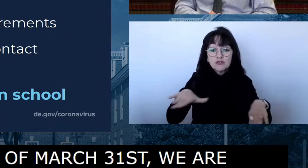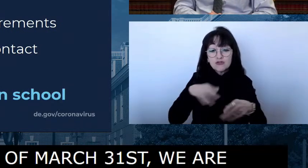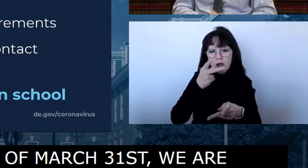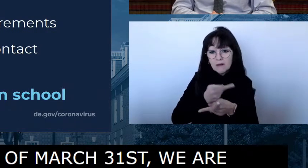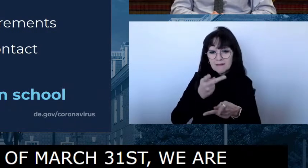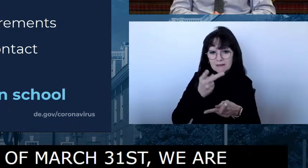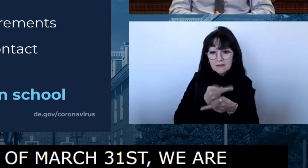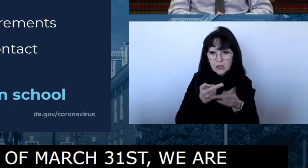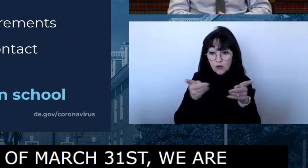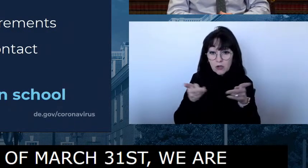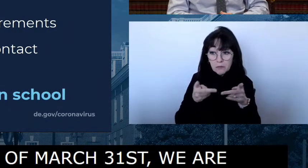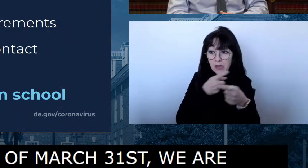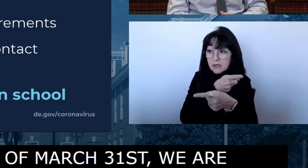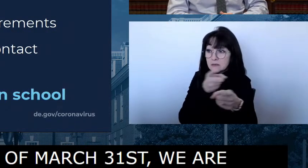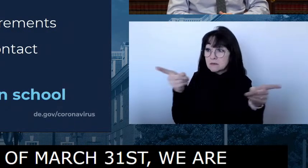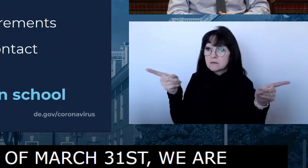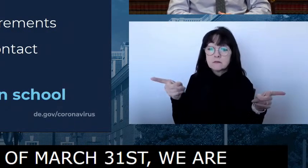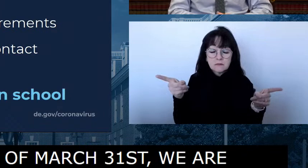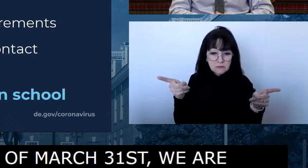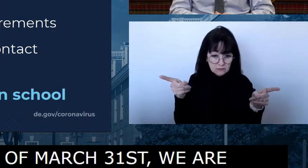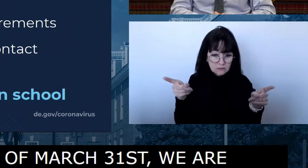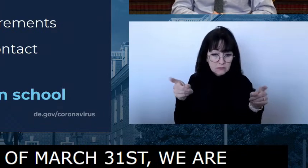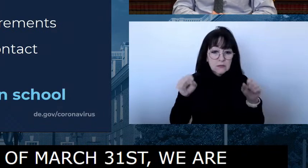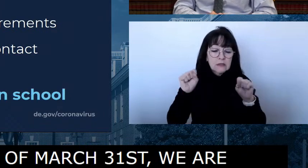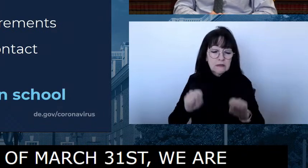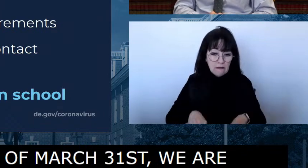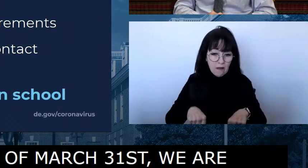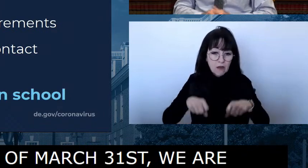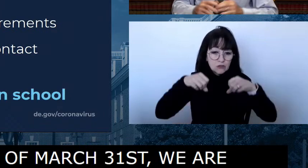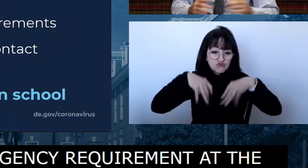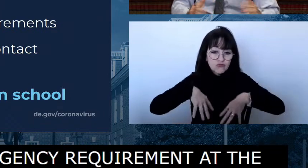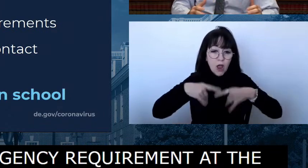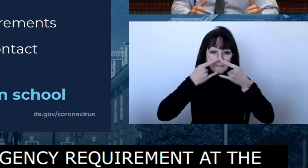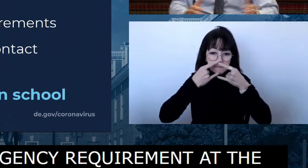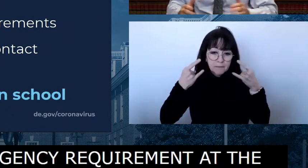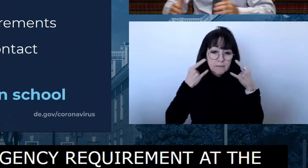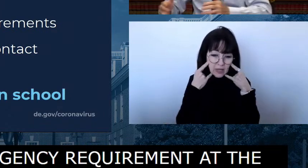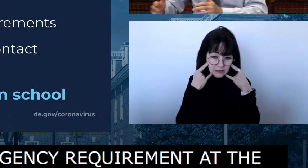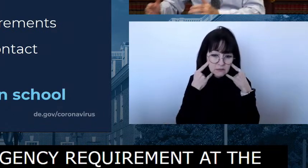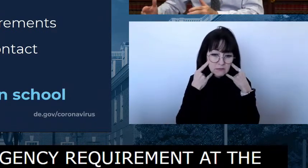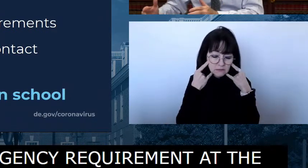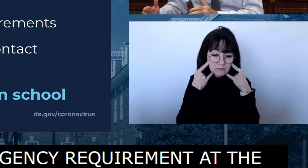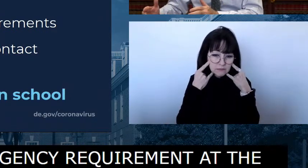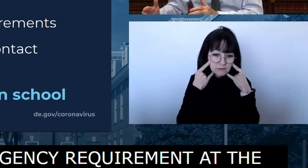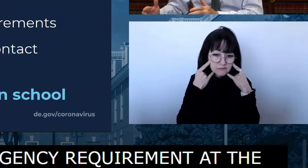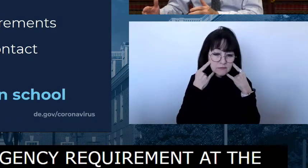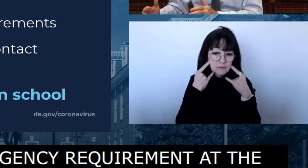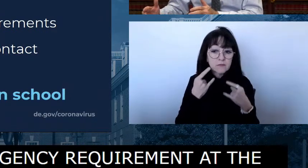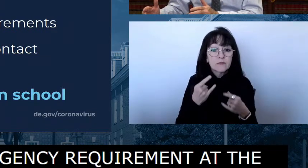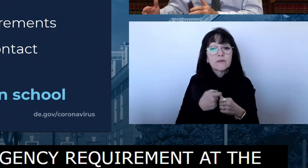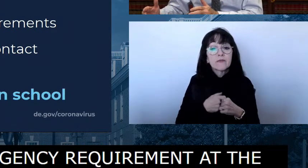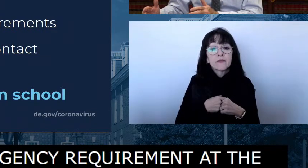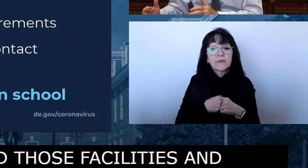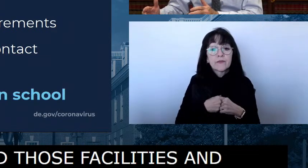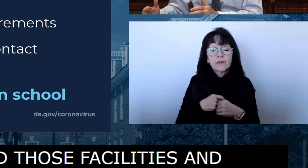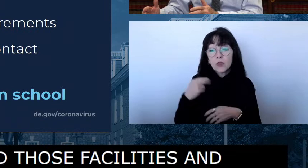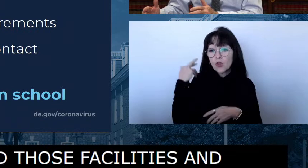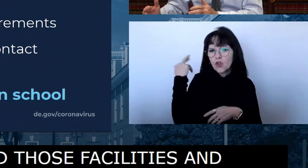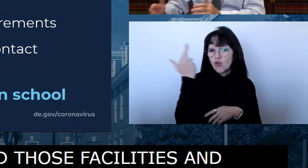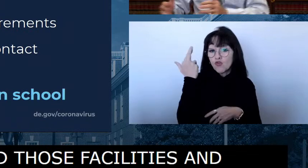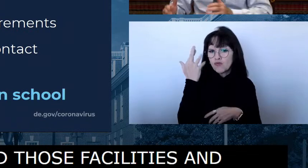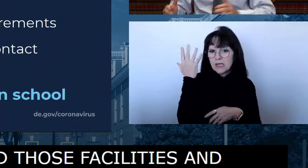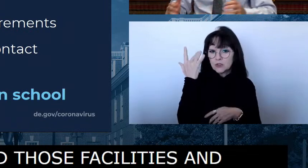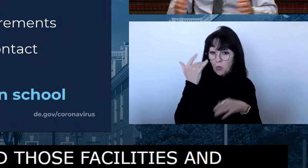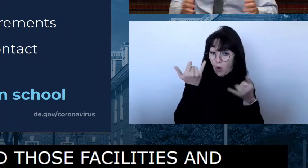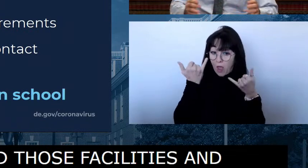facilities for those children to wear masks. The reason that we've moved that to the end of the